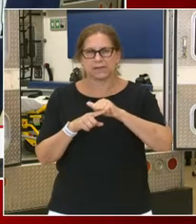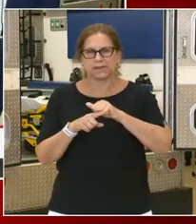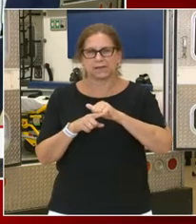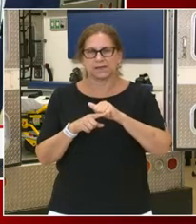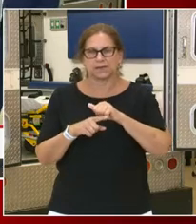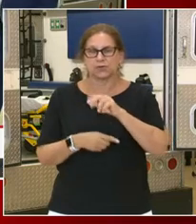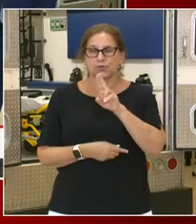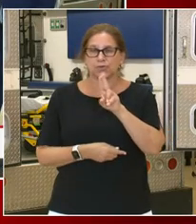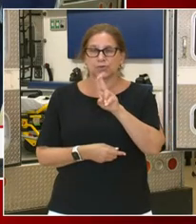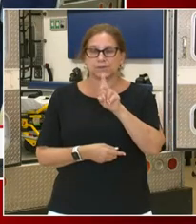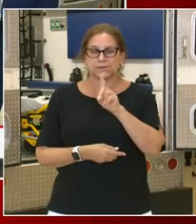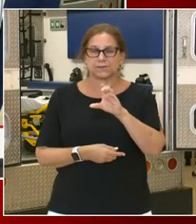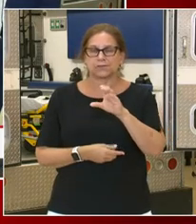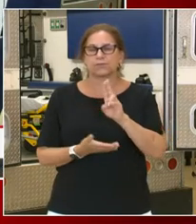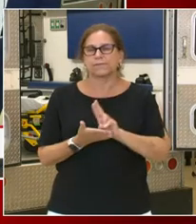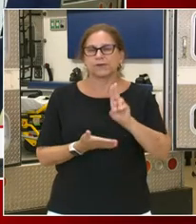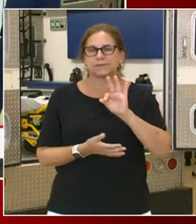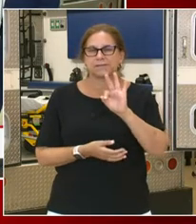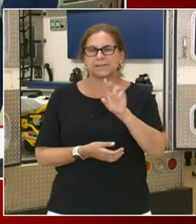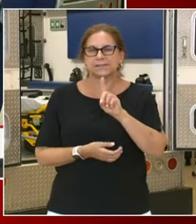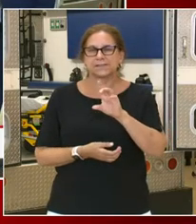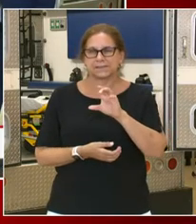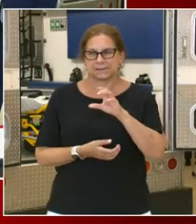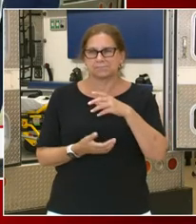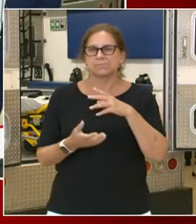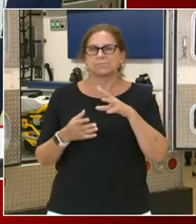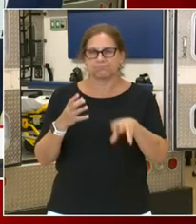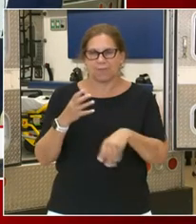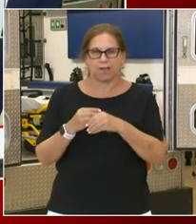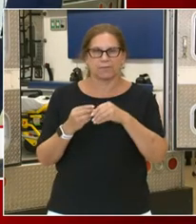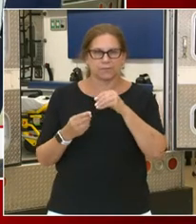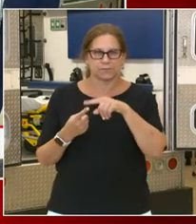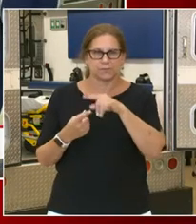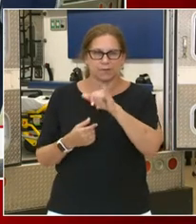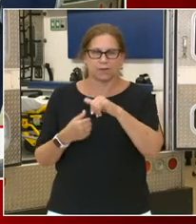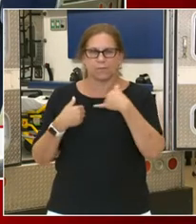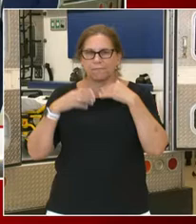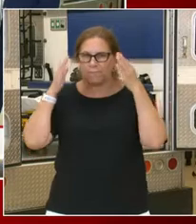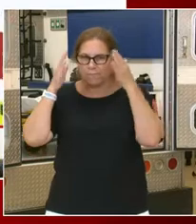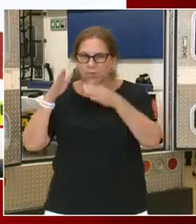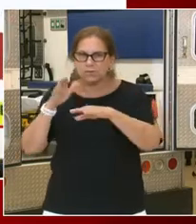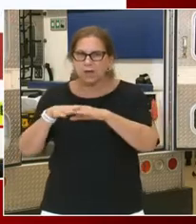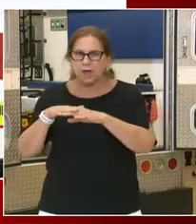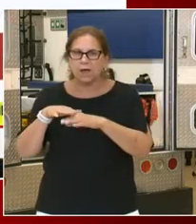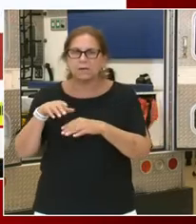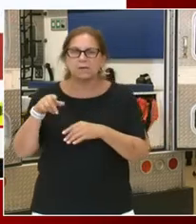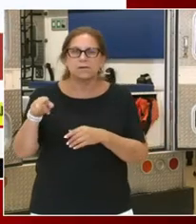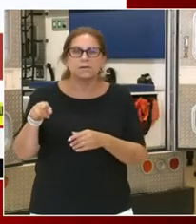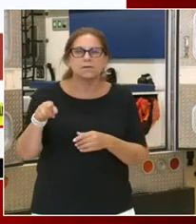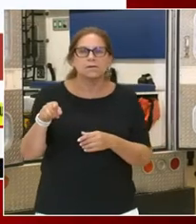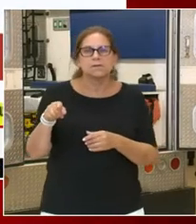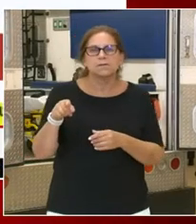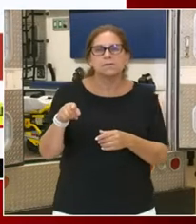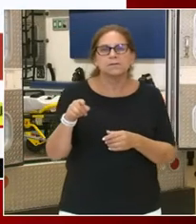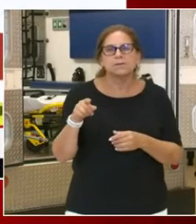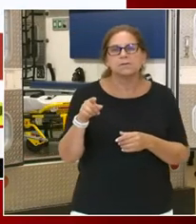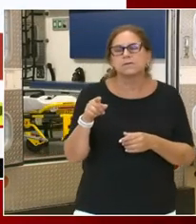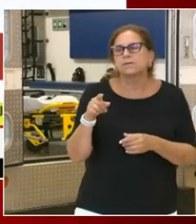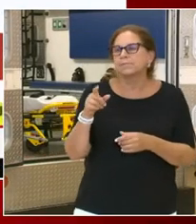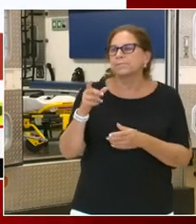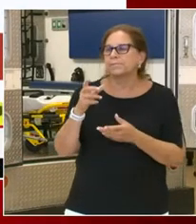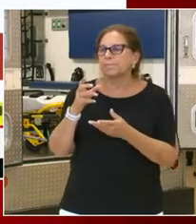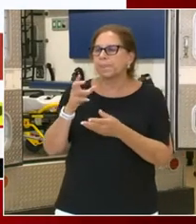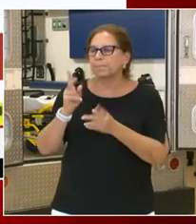extremely excited about this initiative. We're very focused on high-wage, high-demand jobs, and so we are offering free